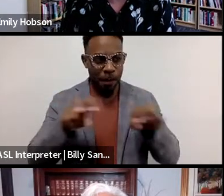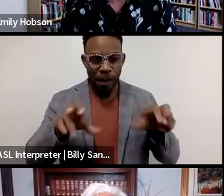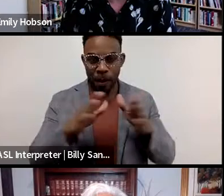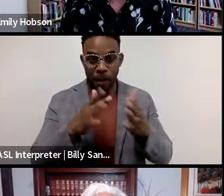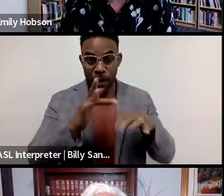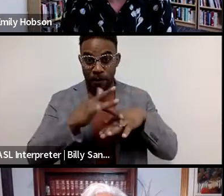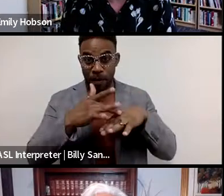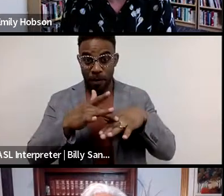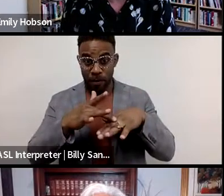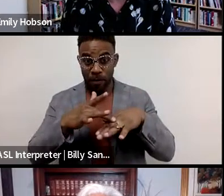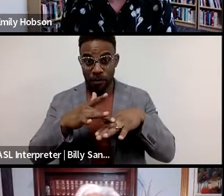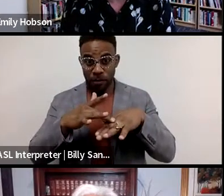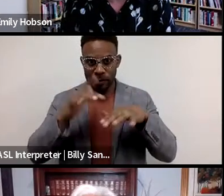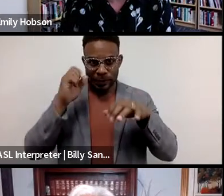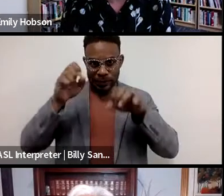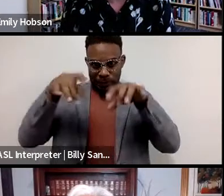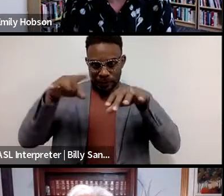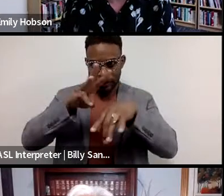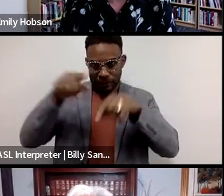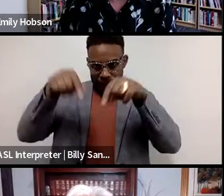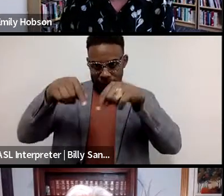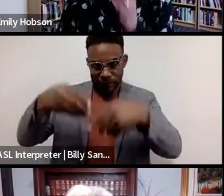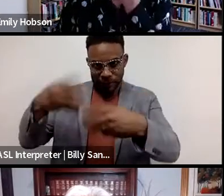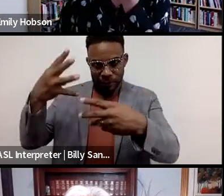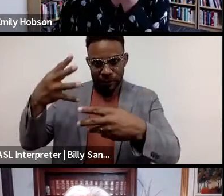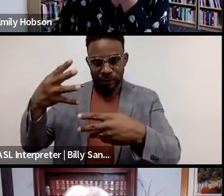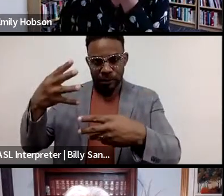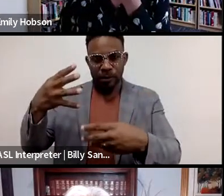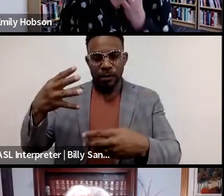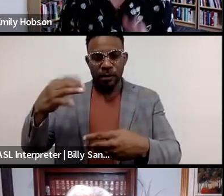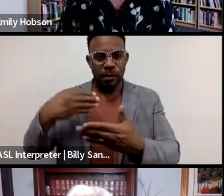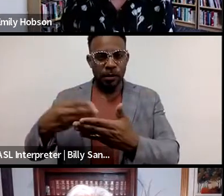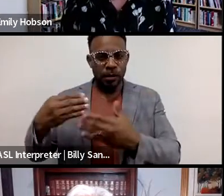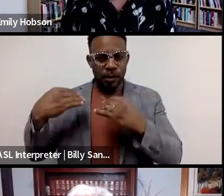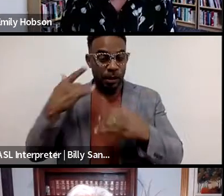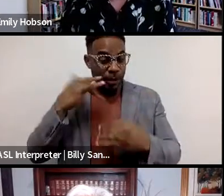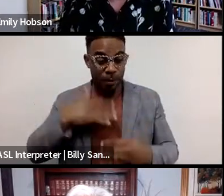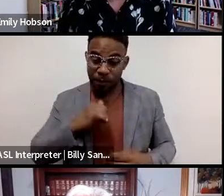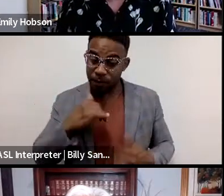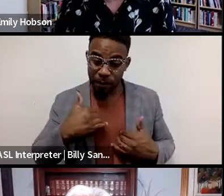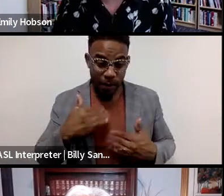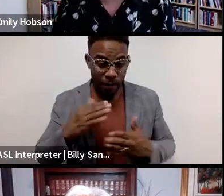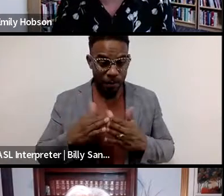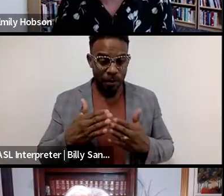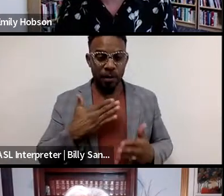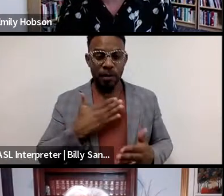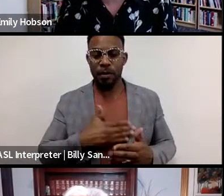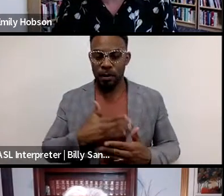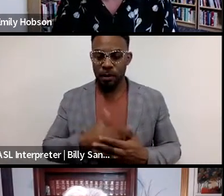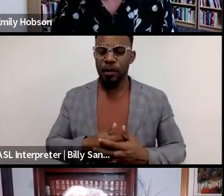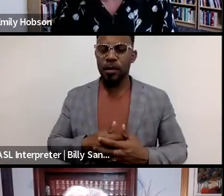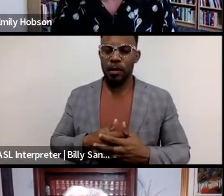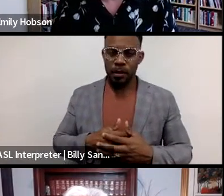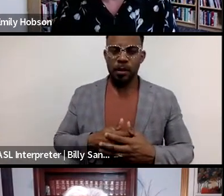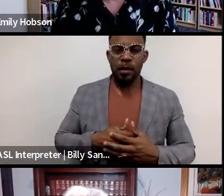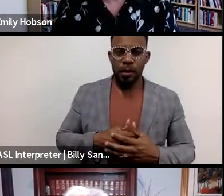are available. We just dropped the link in the Schomburg shop. Please, if you don't have their books, please buy them.